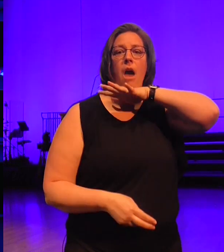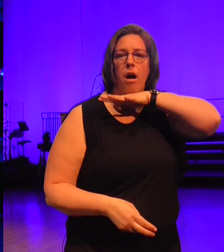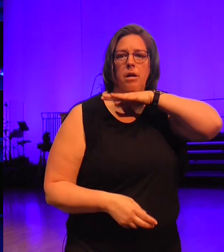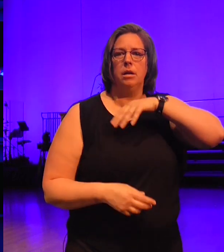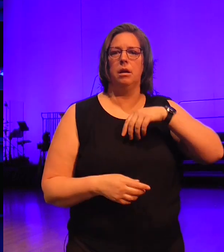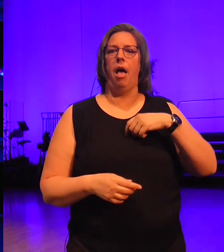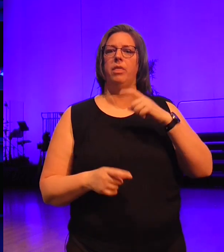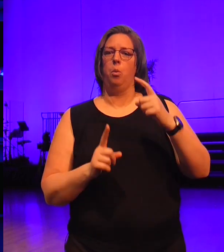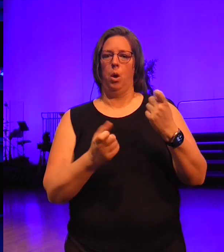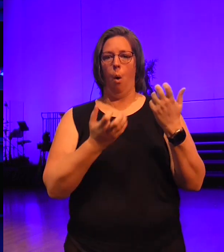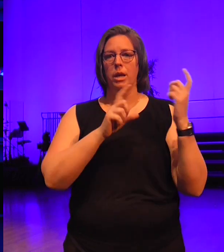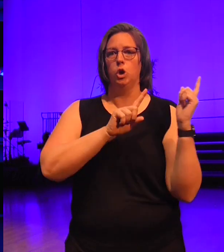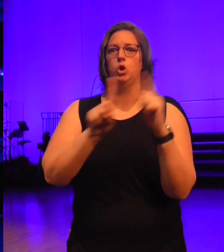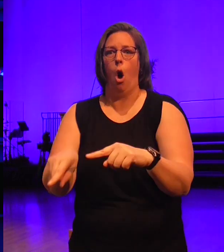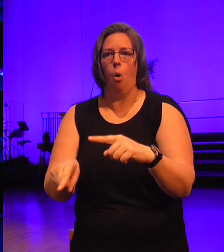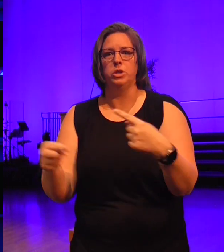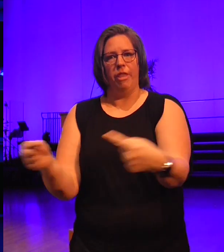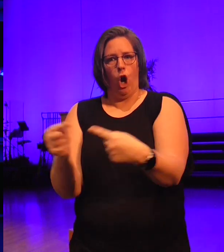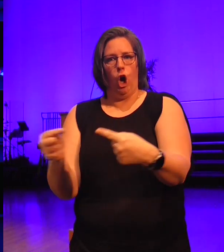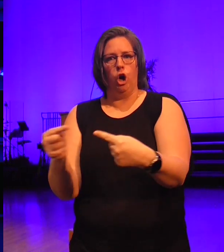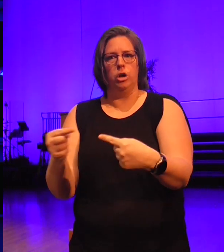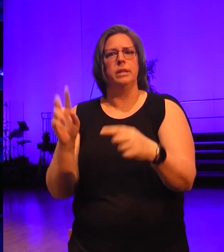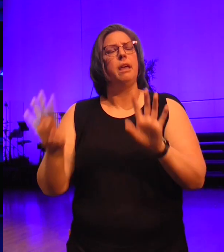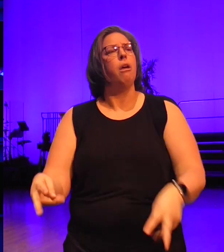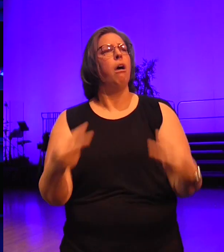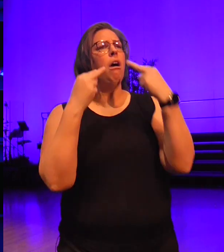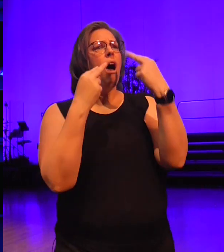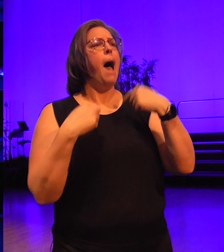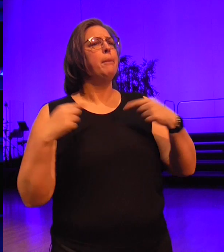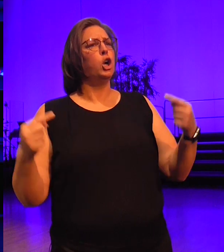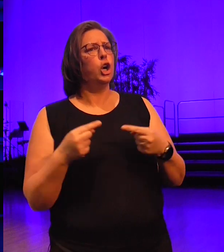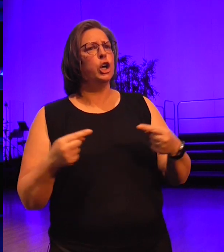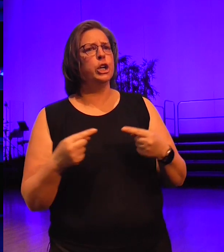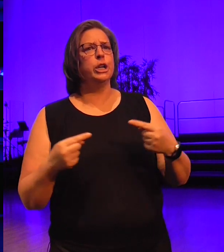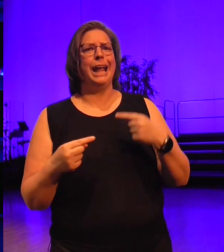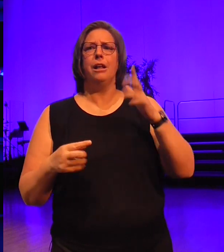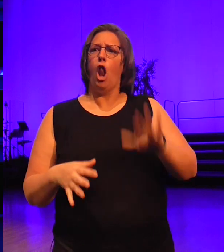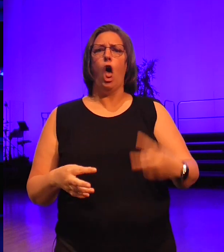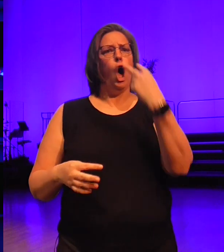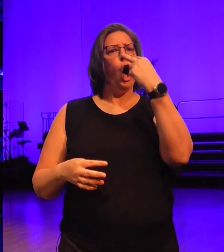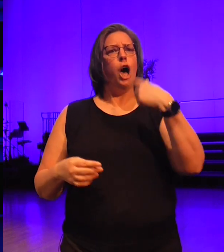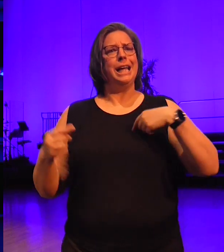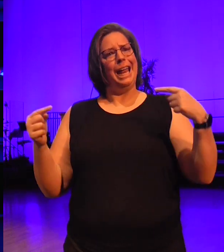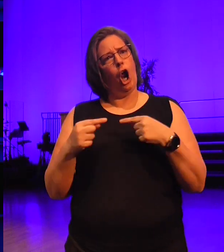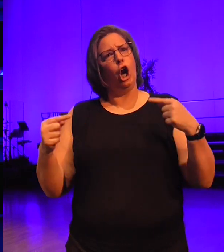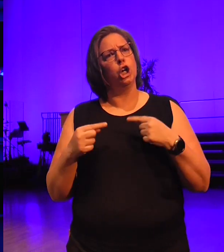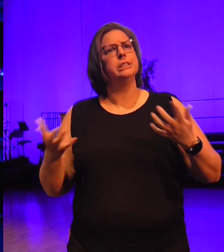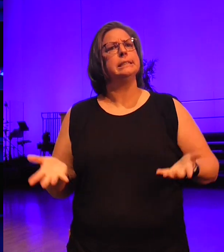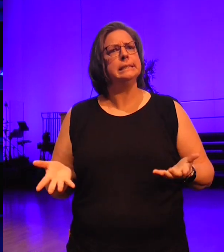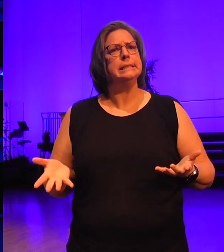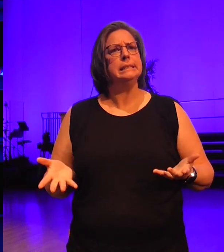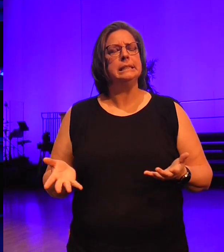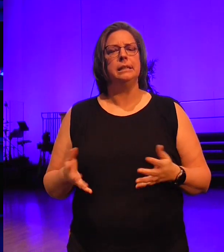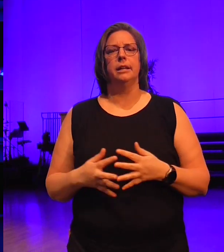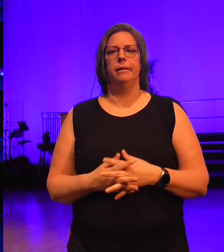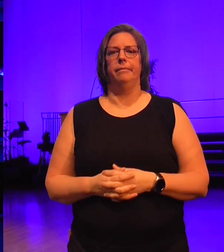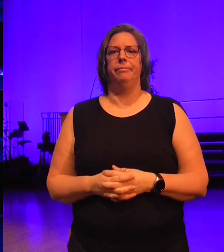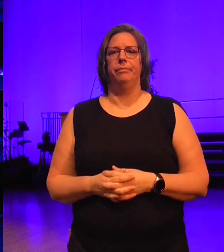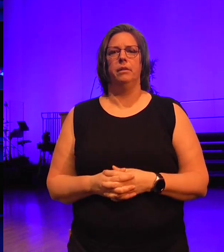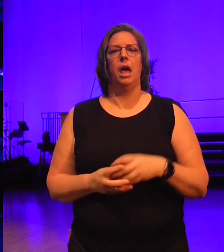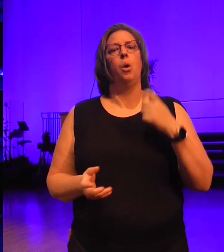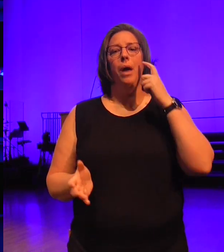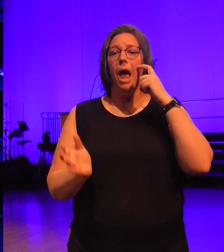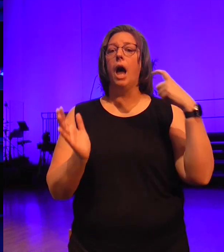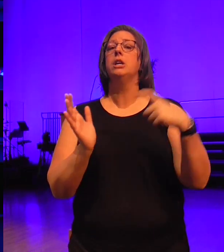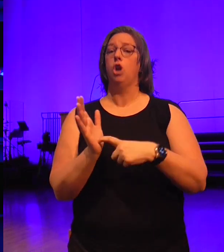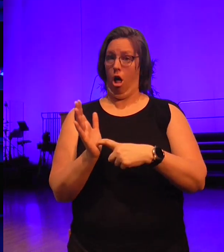hurt is. That wants to say, "Look at me, I'm hurting. Look at this hurts. And again, we have to acknowledge the